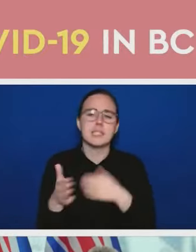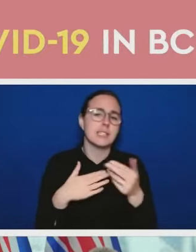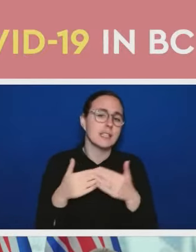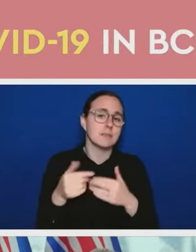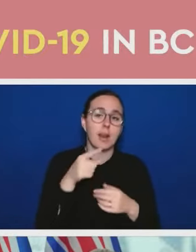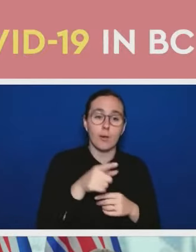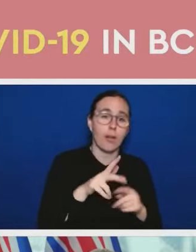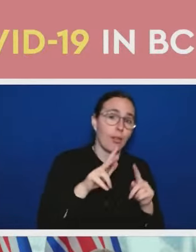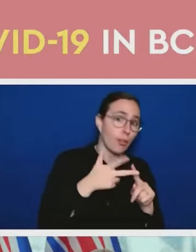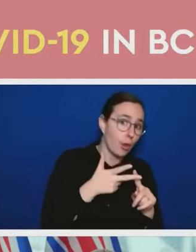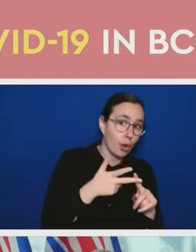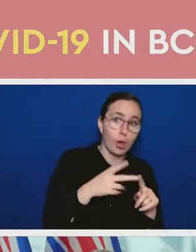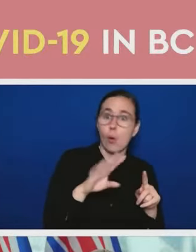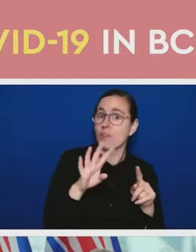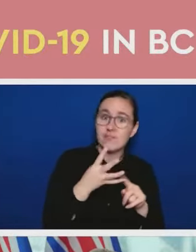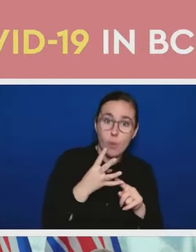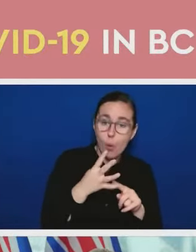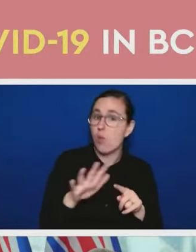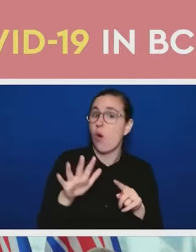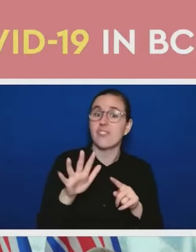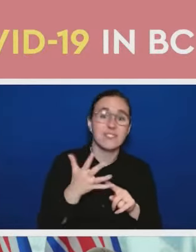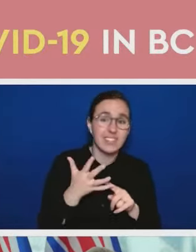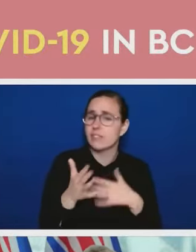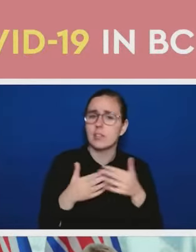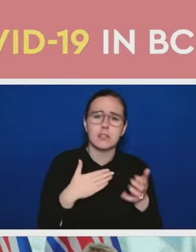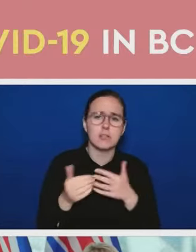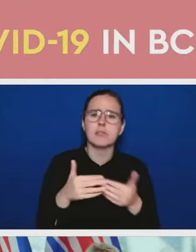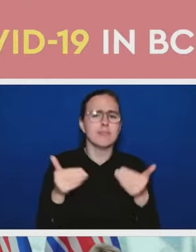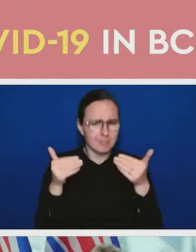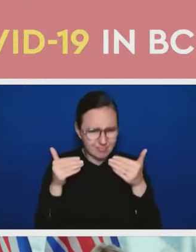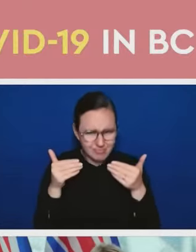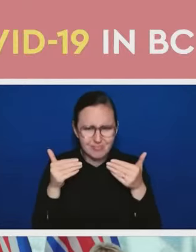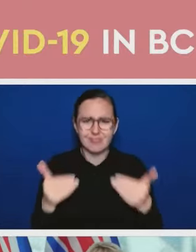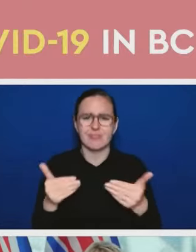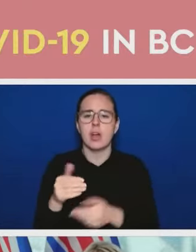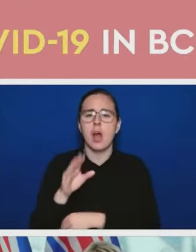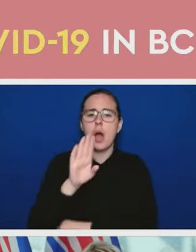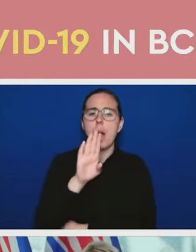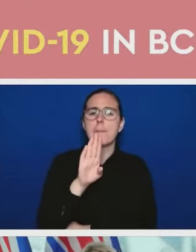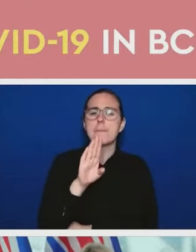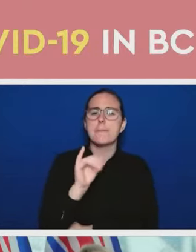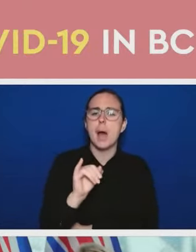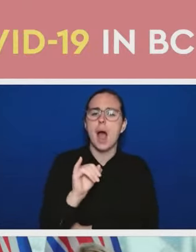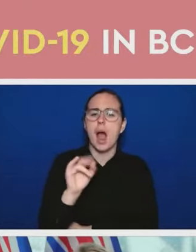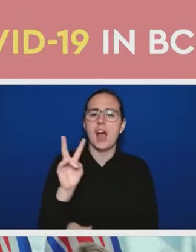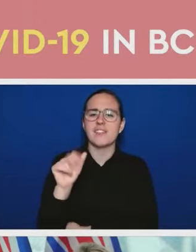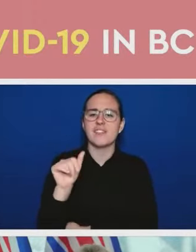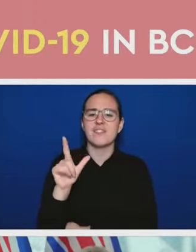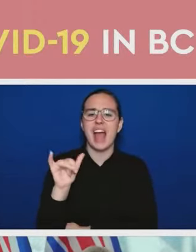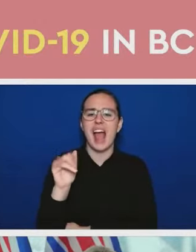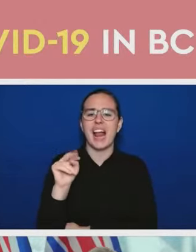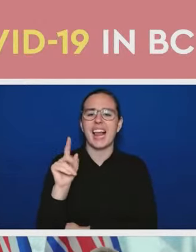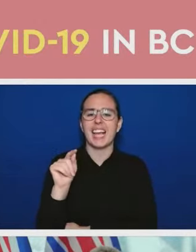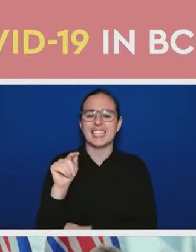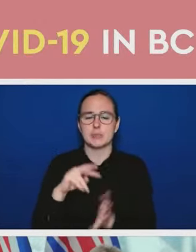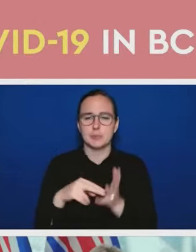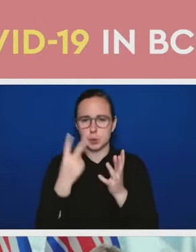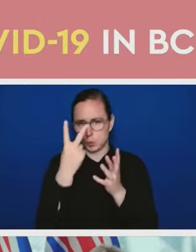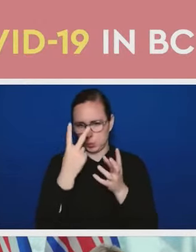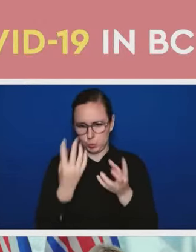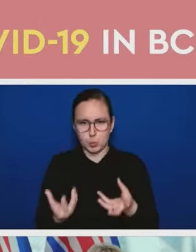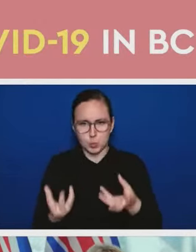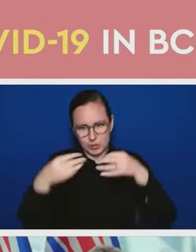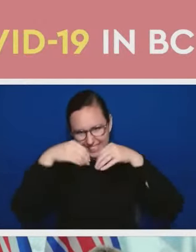is the one you should be getting now. We know that it protects against infection, but that wanes off over time, but